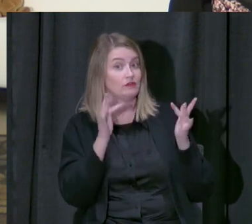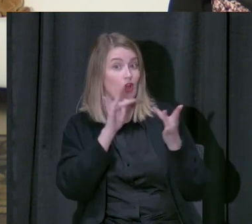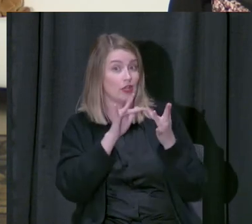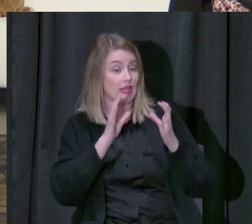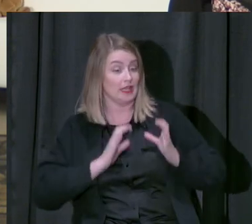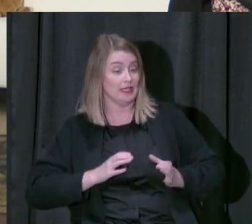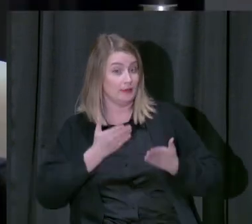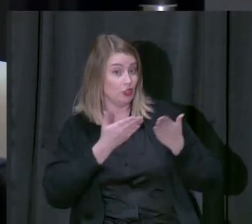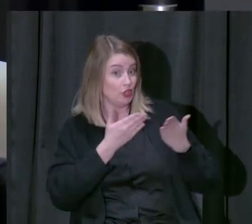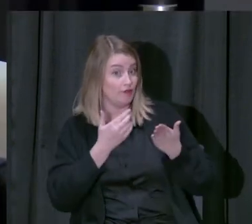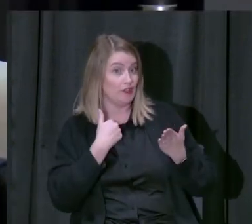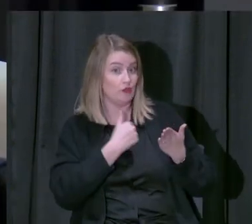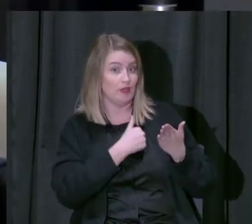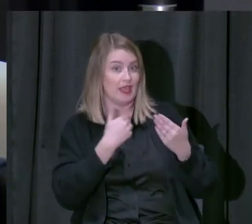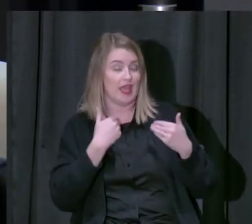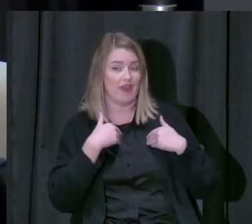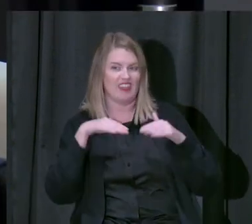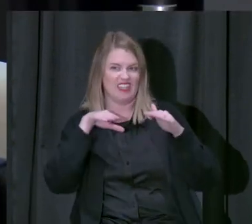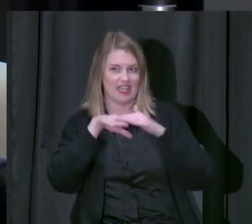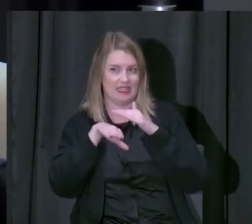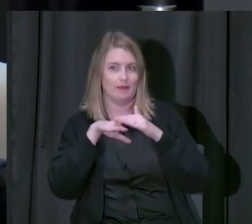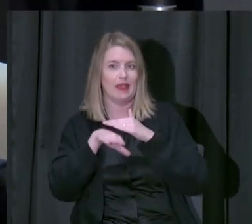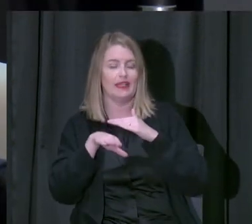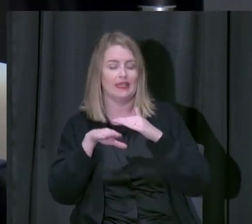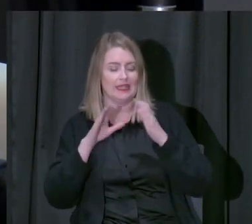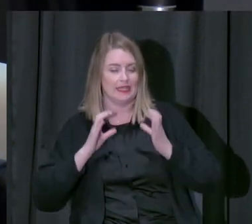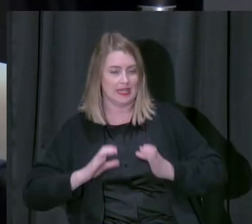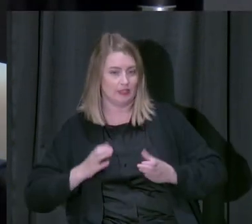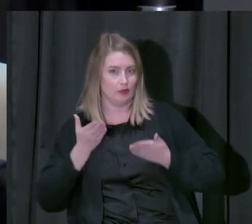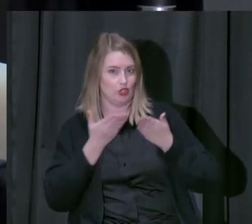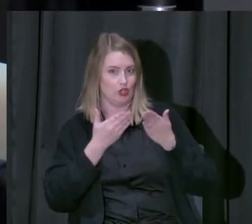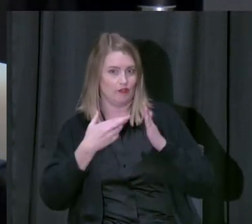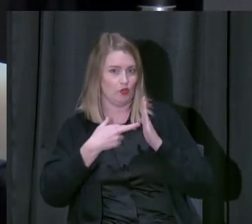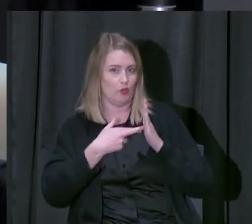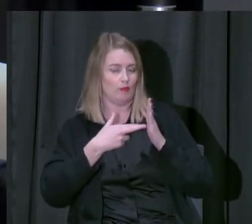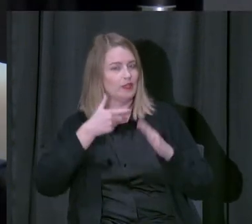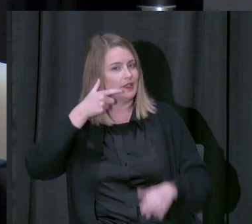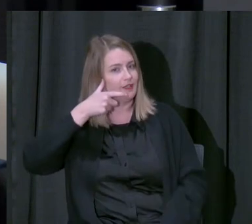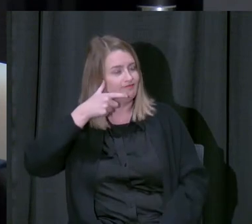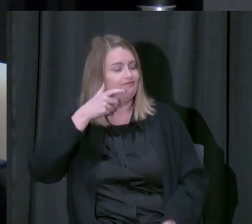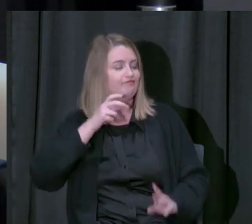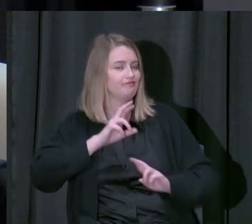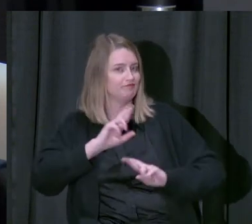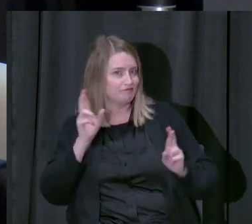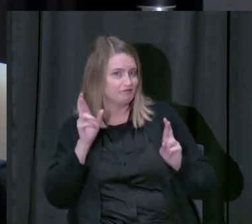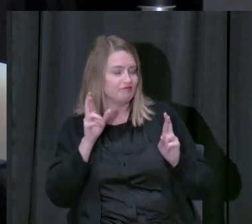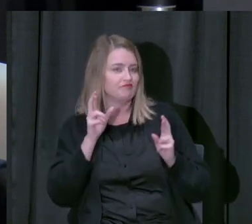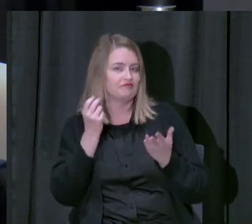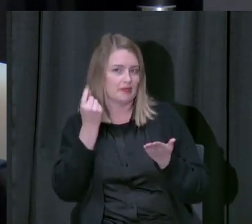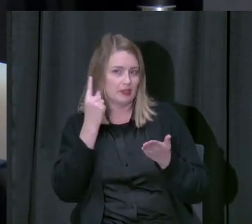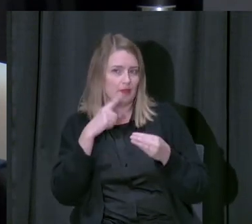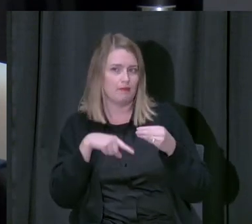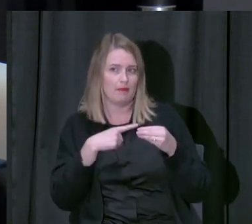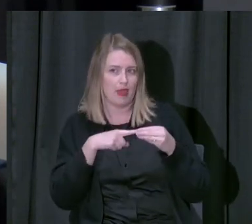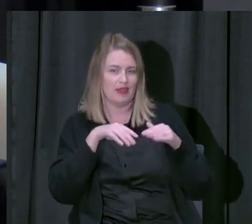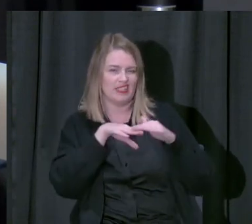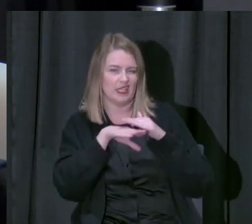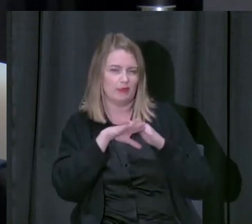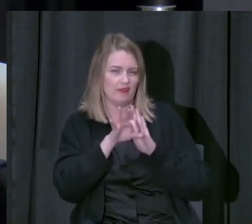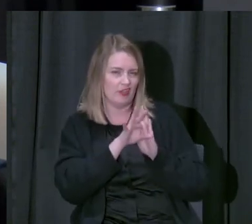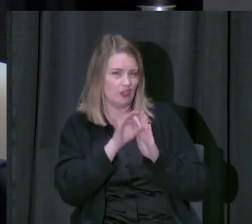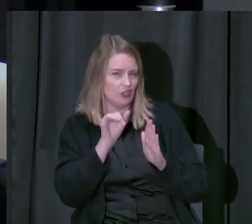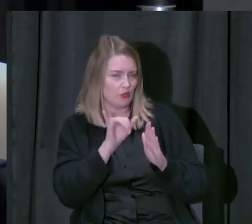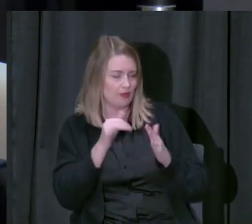service. We have dedicated accessibility customer service representatives who understand about accessibility features and so